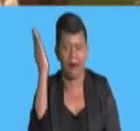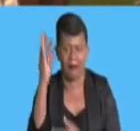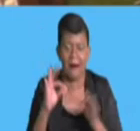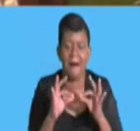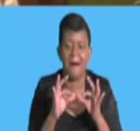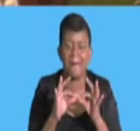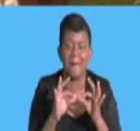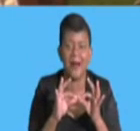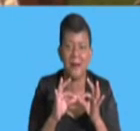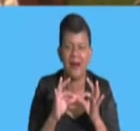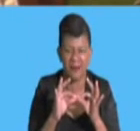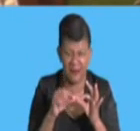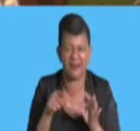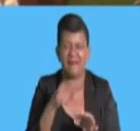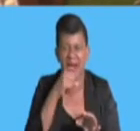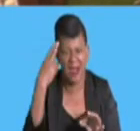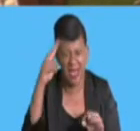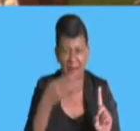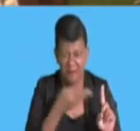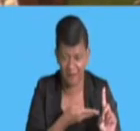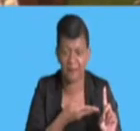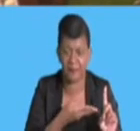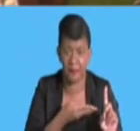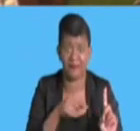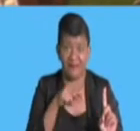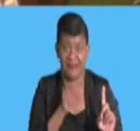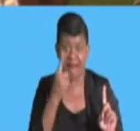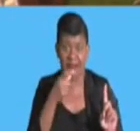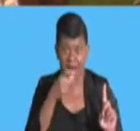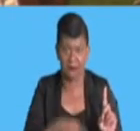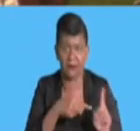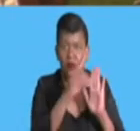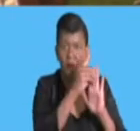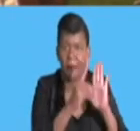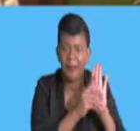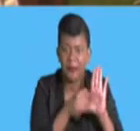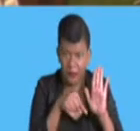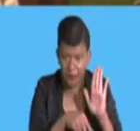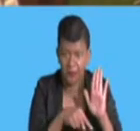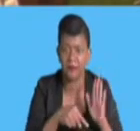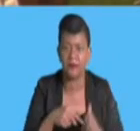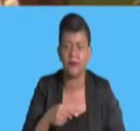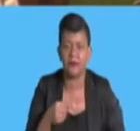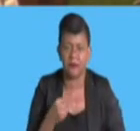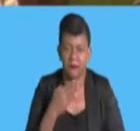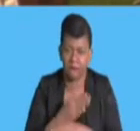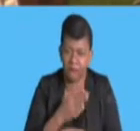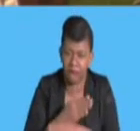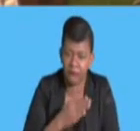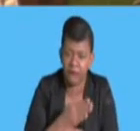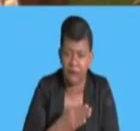the core of our role as MPs. First, we have to make our democracy work, and second, we have to make our democracy work for our